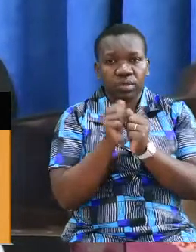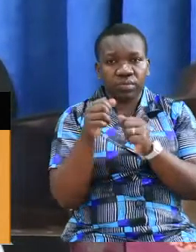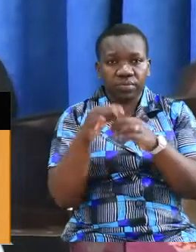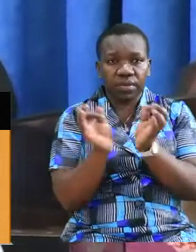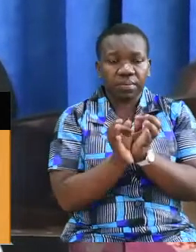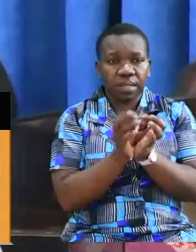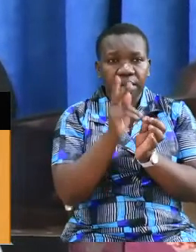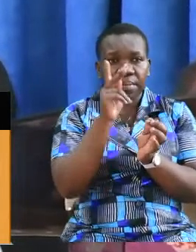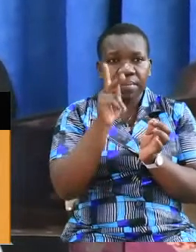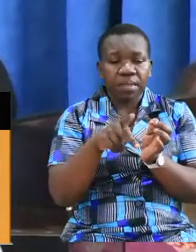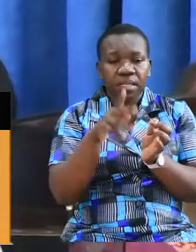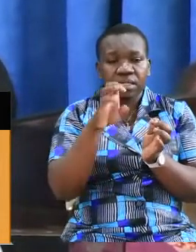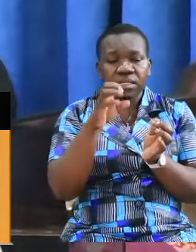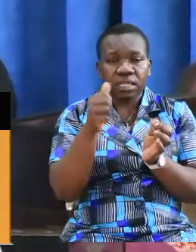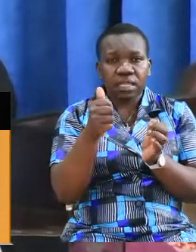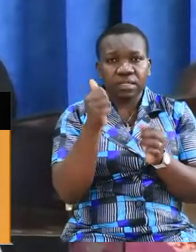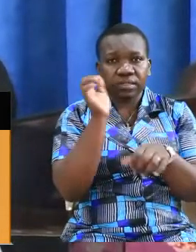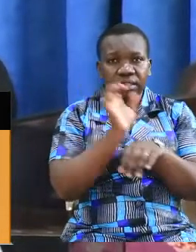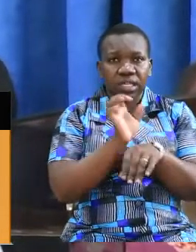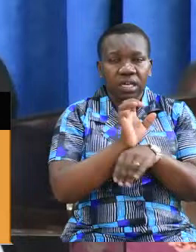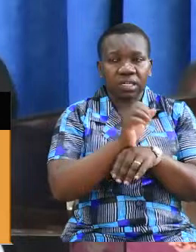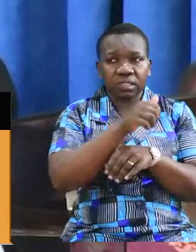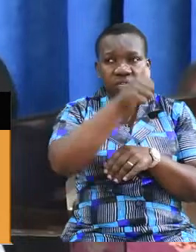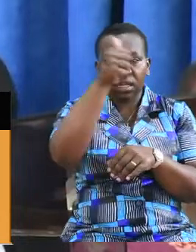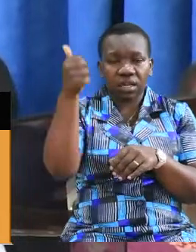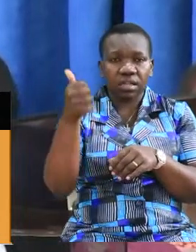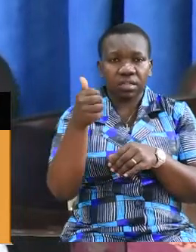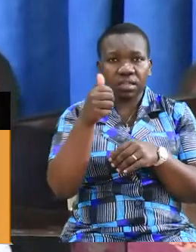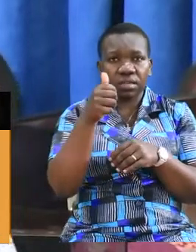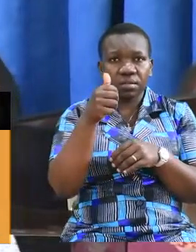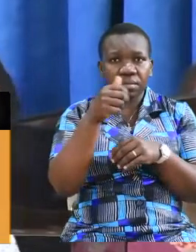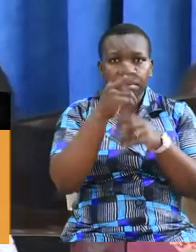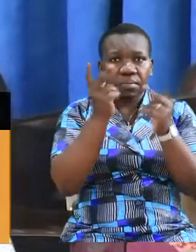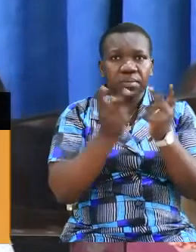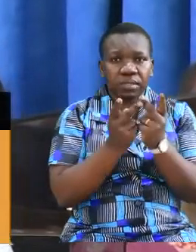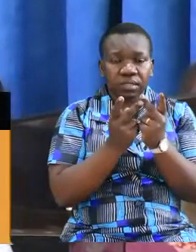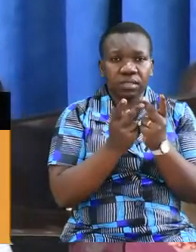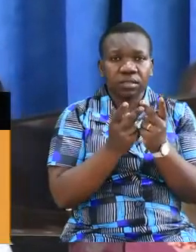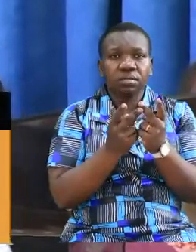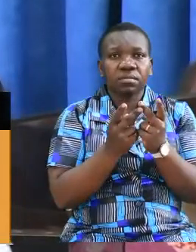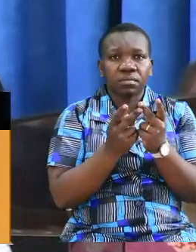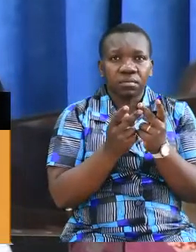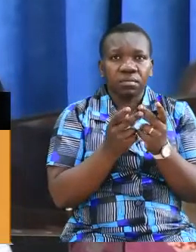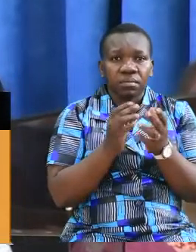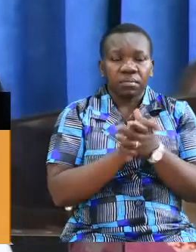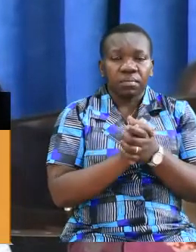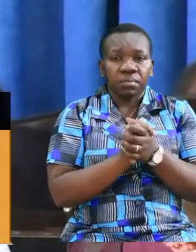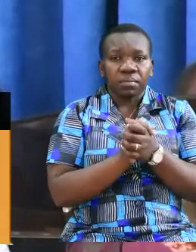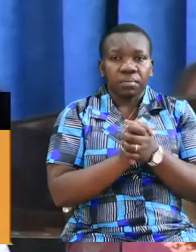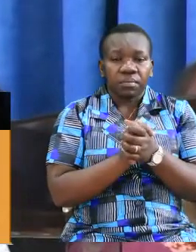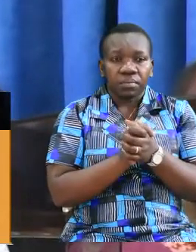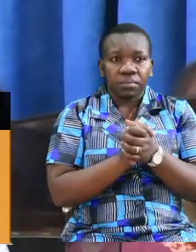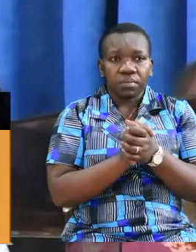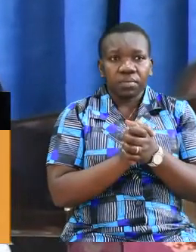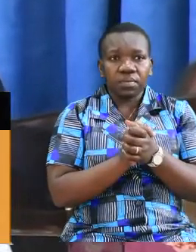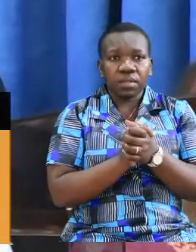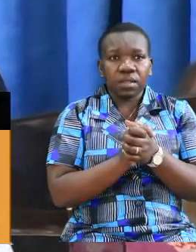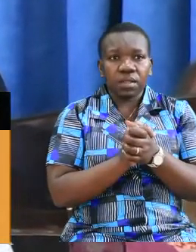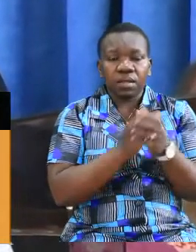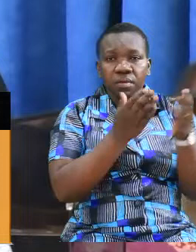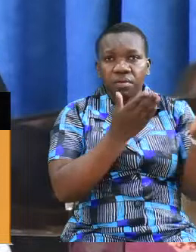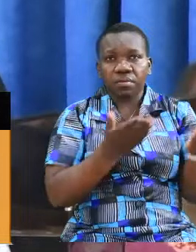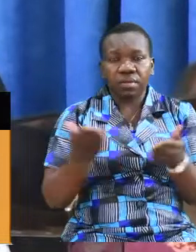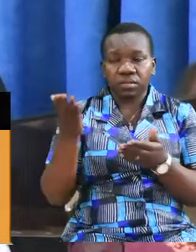2023 at PCA Kiagudo Church at 9 a.m. Thereafter, a reception at their home, Geshiga